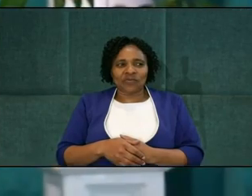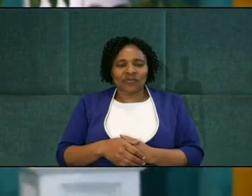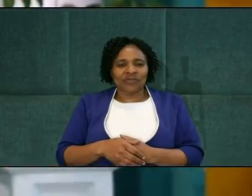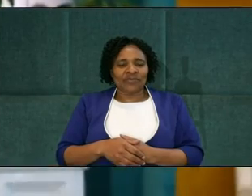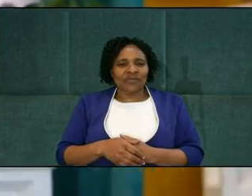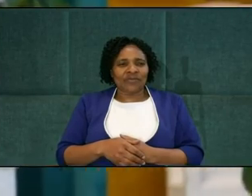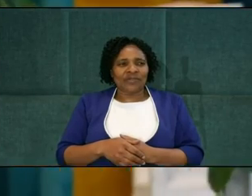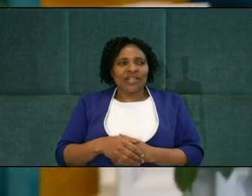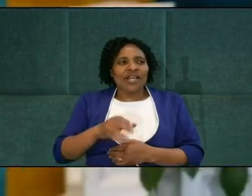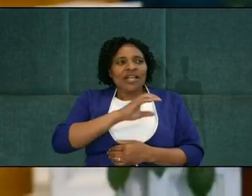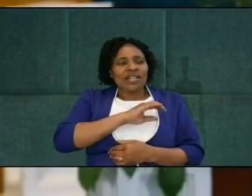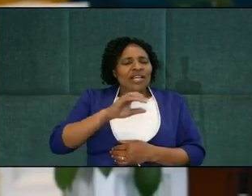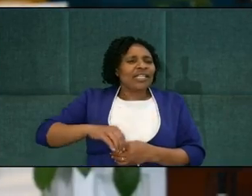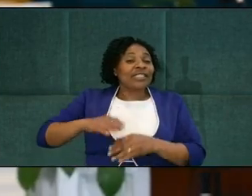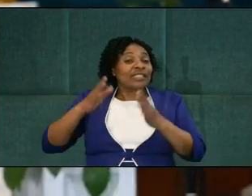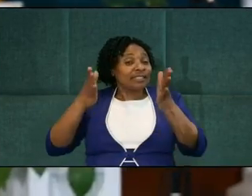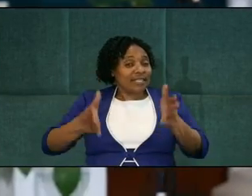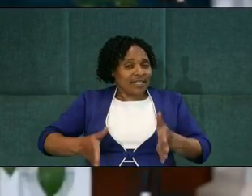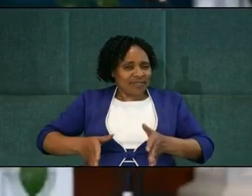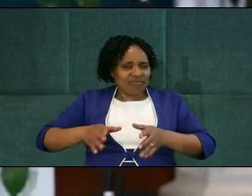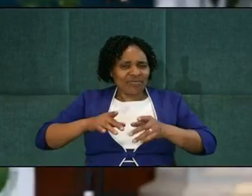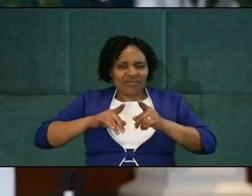The Christian journey